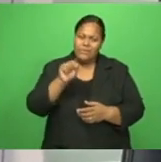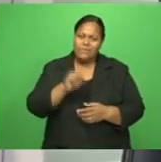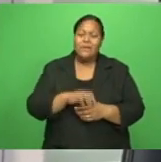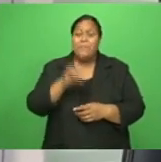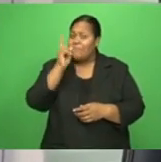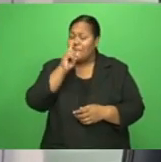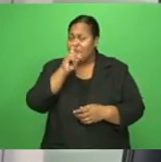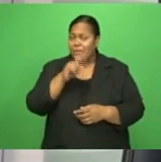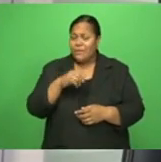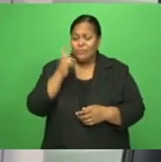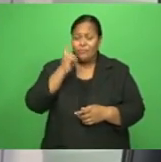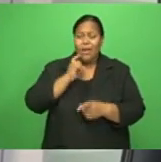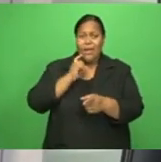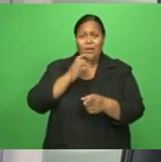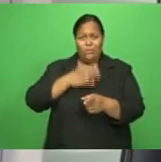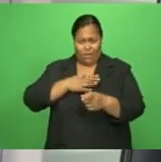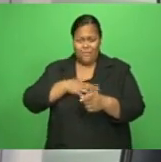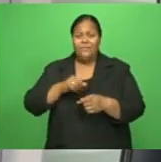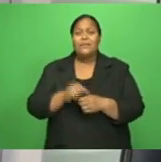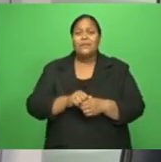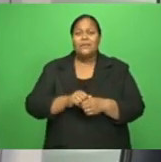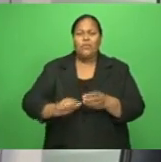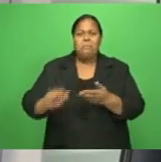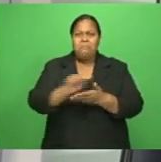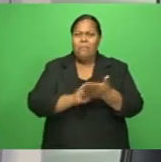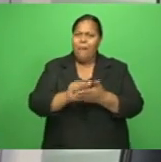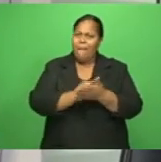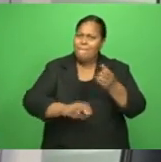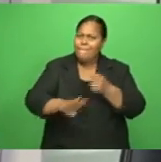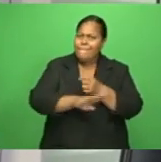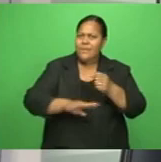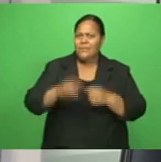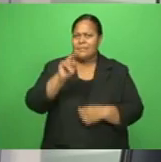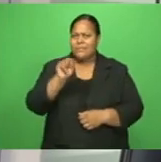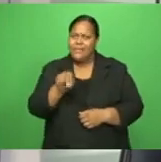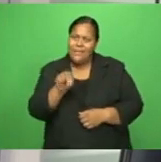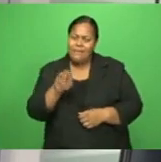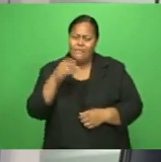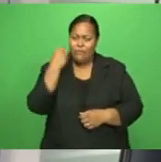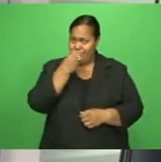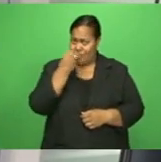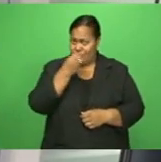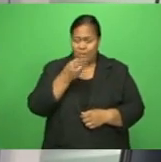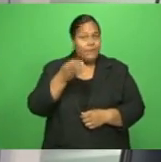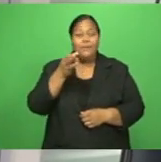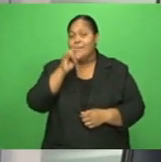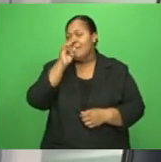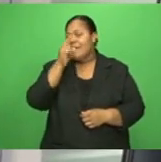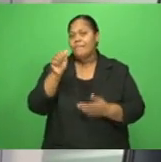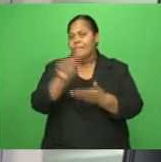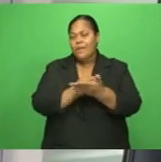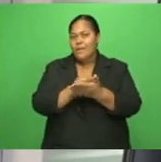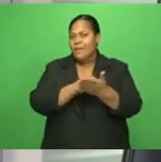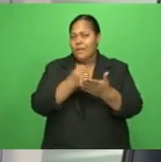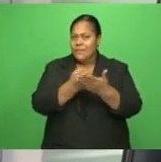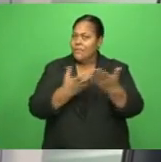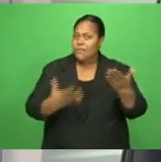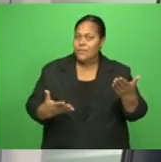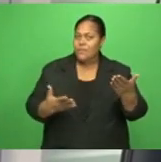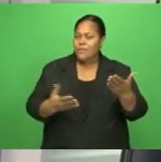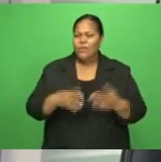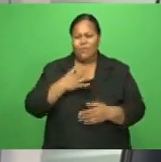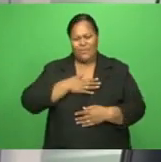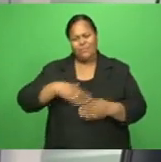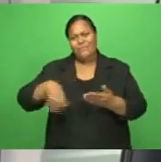people are just trying to meet their basic needs, and in terms of food they're just trying to purchase the essential food items so